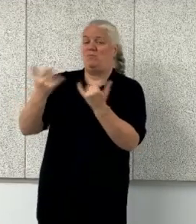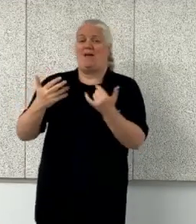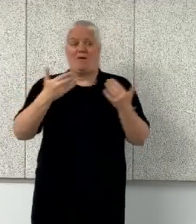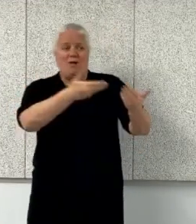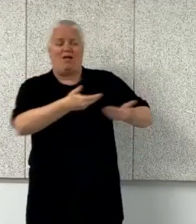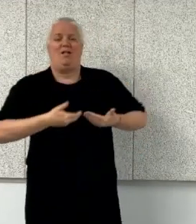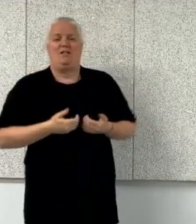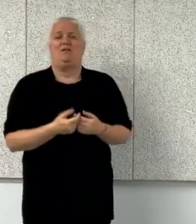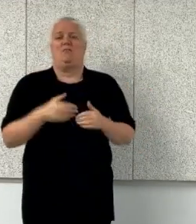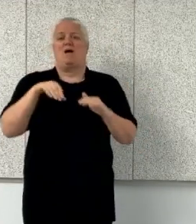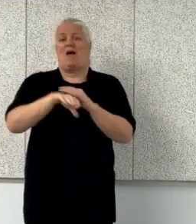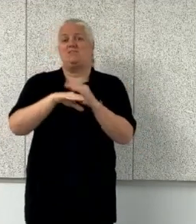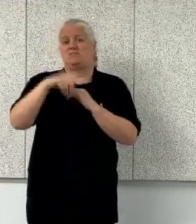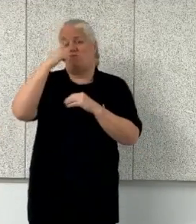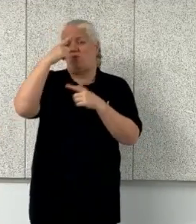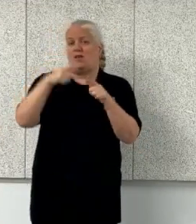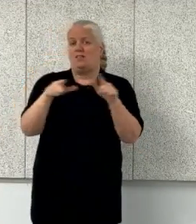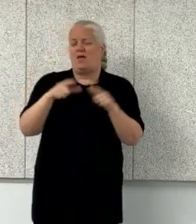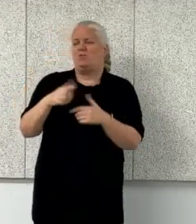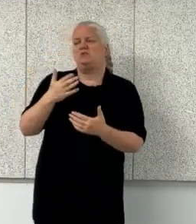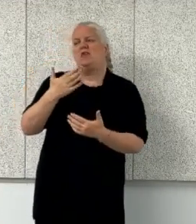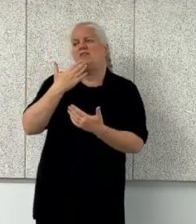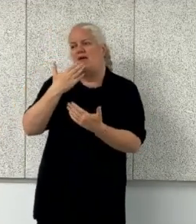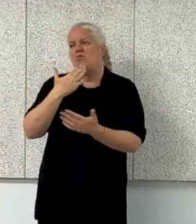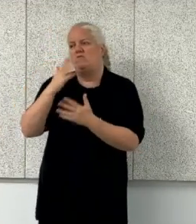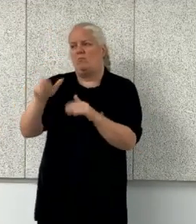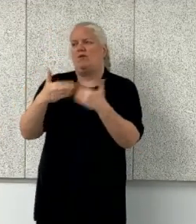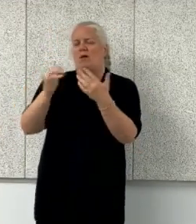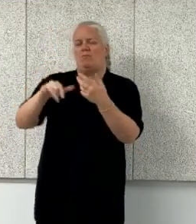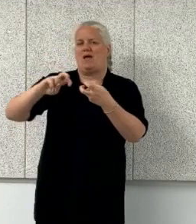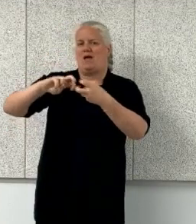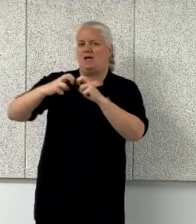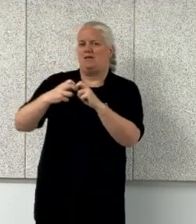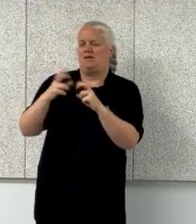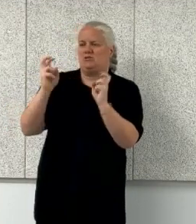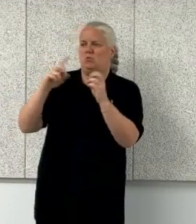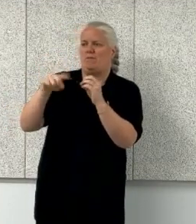relates to language. I'm so glad you brought that up, because I'm seeing and noticing this like